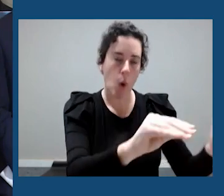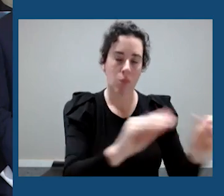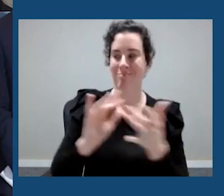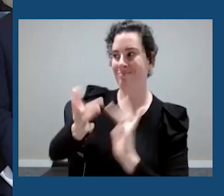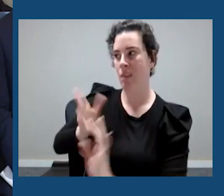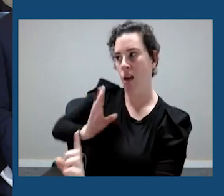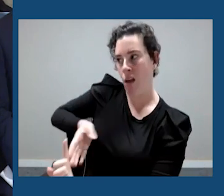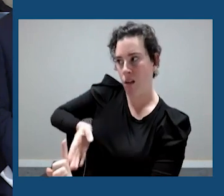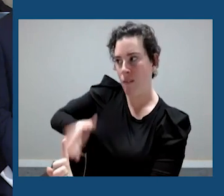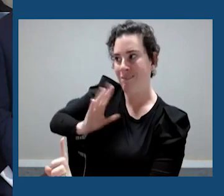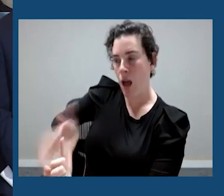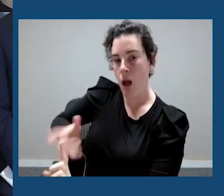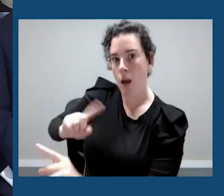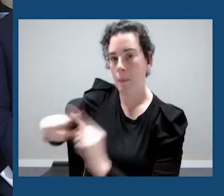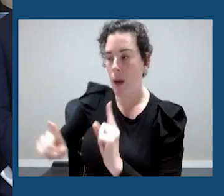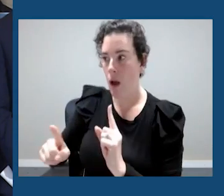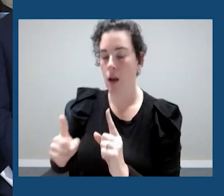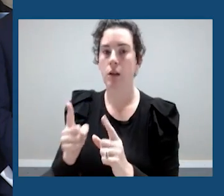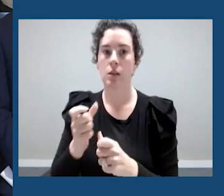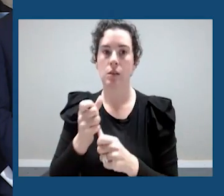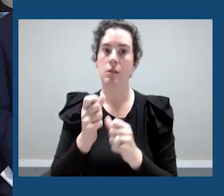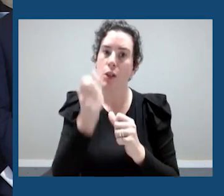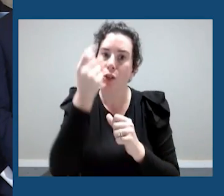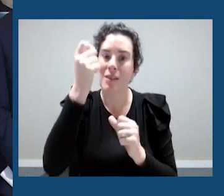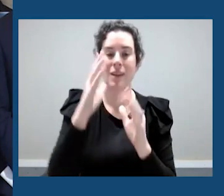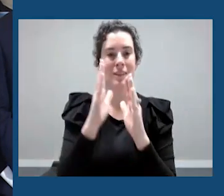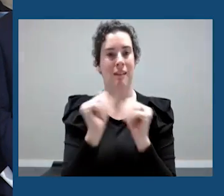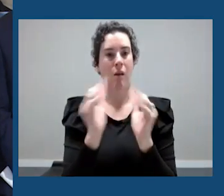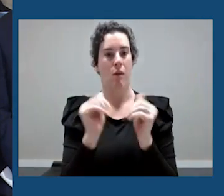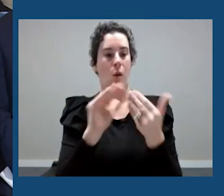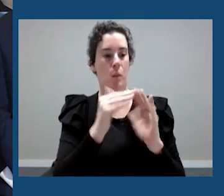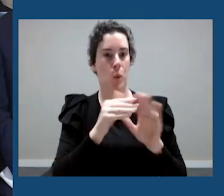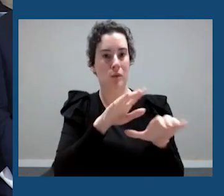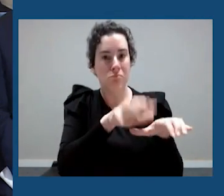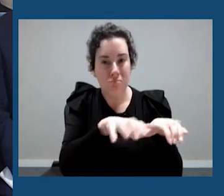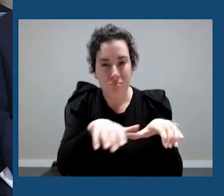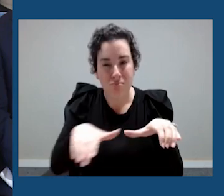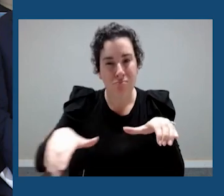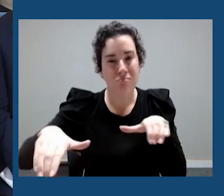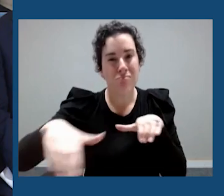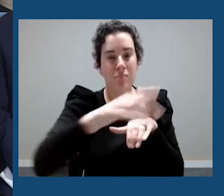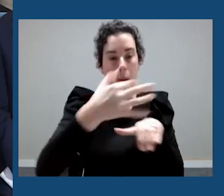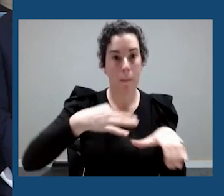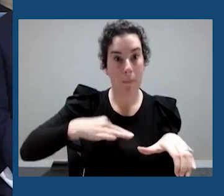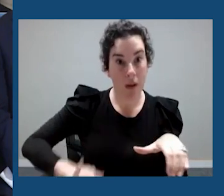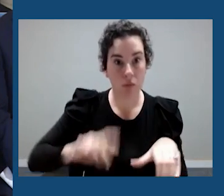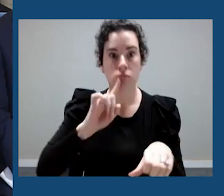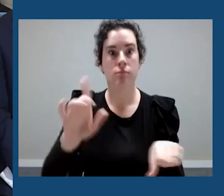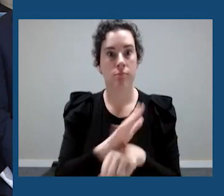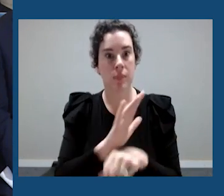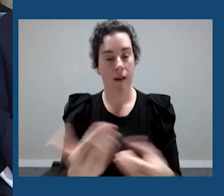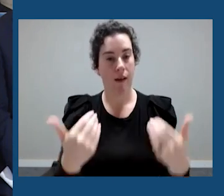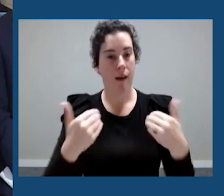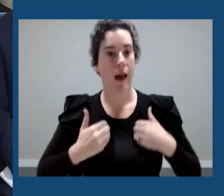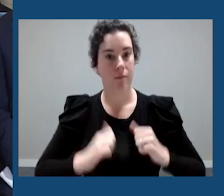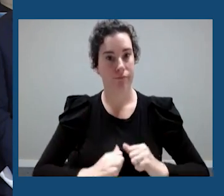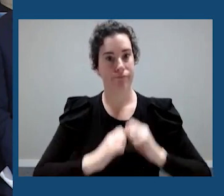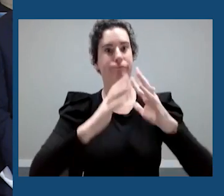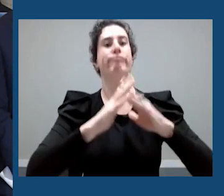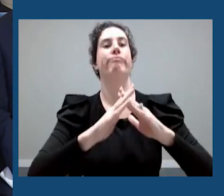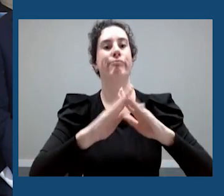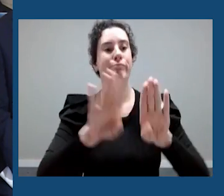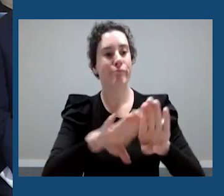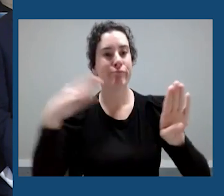the downtown communities that benefit from having retail shops open, their doors wide